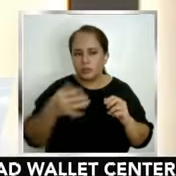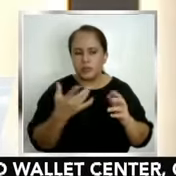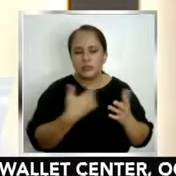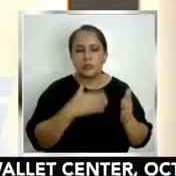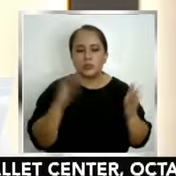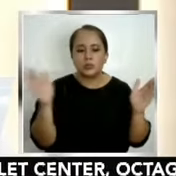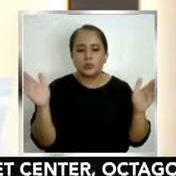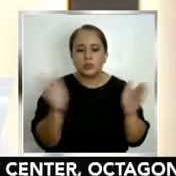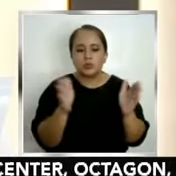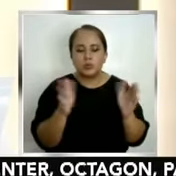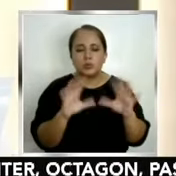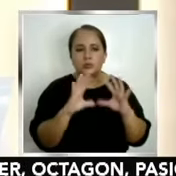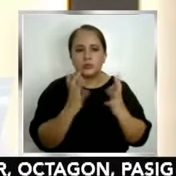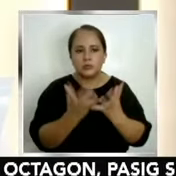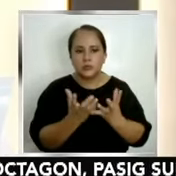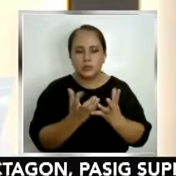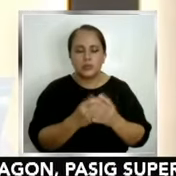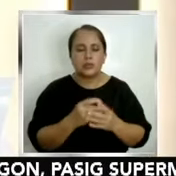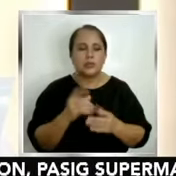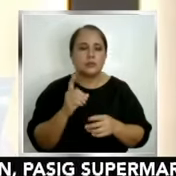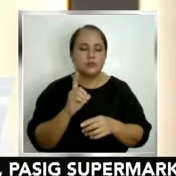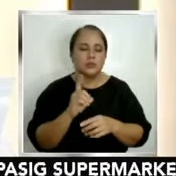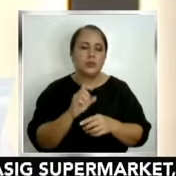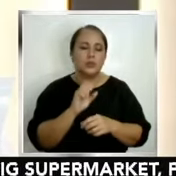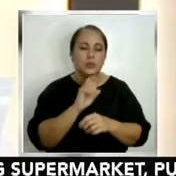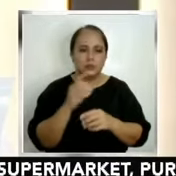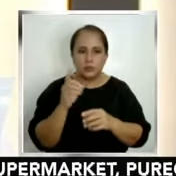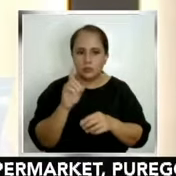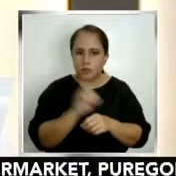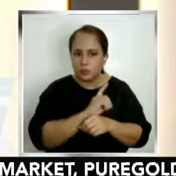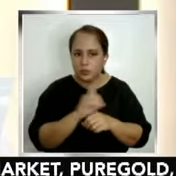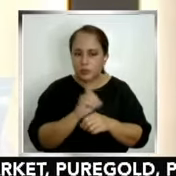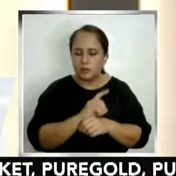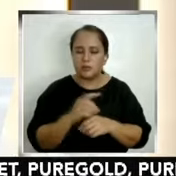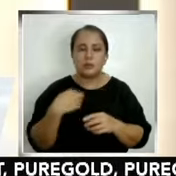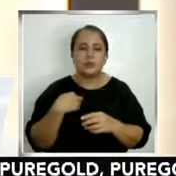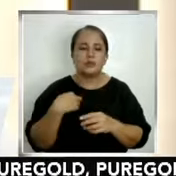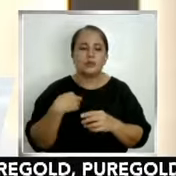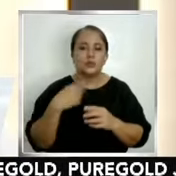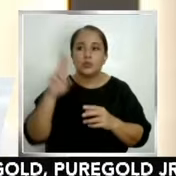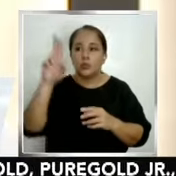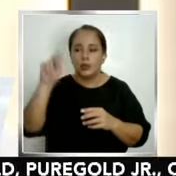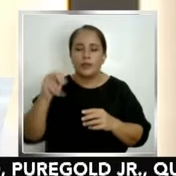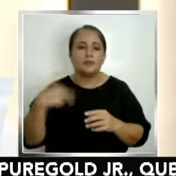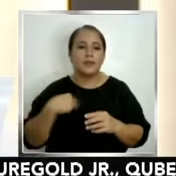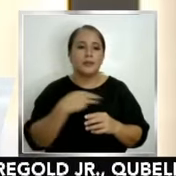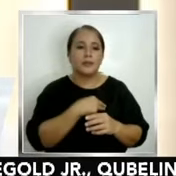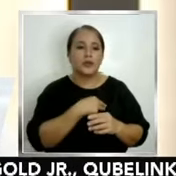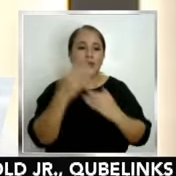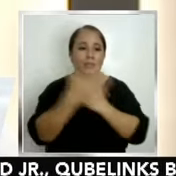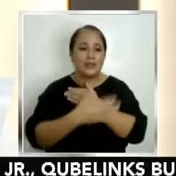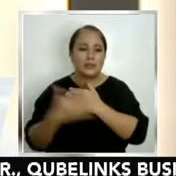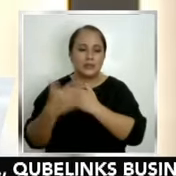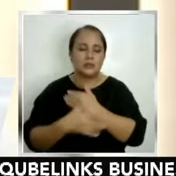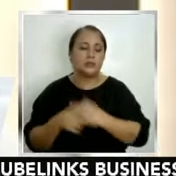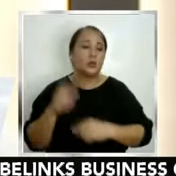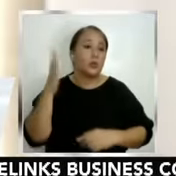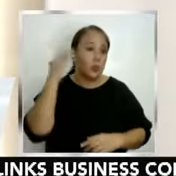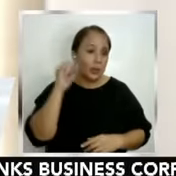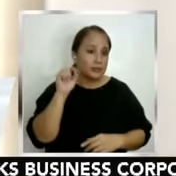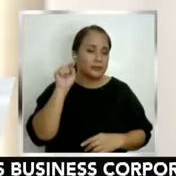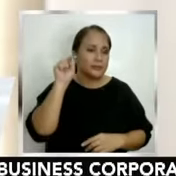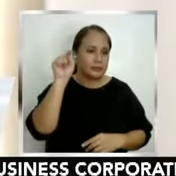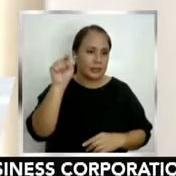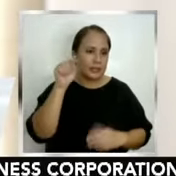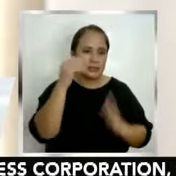mundo. The duty of rendition comes in to the UN member states because he will be enrolled in the UN list of terrorists.